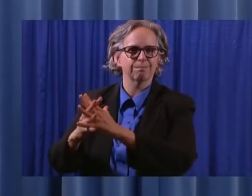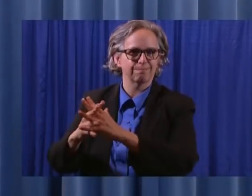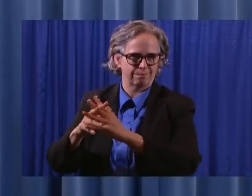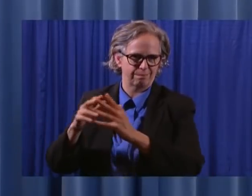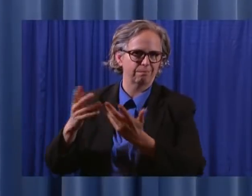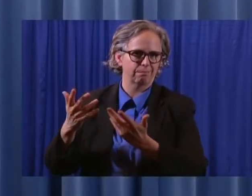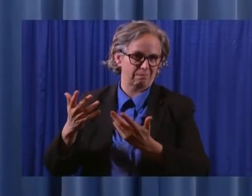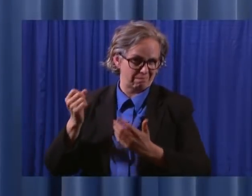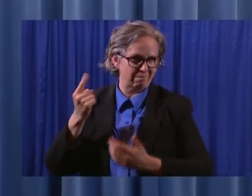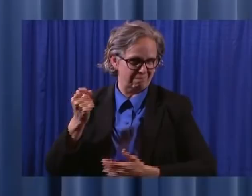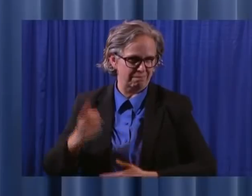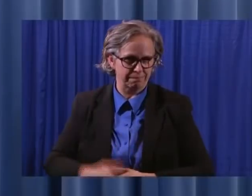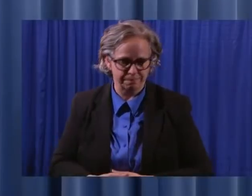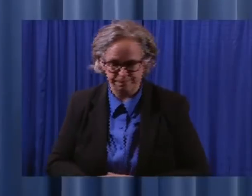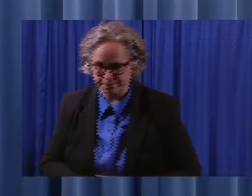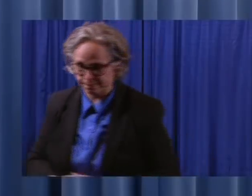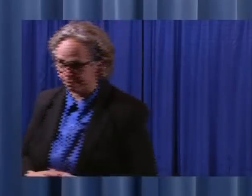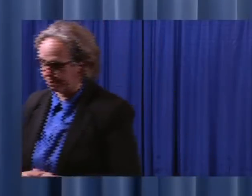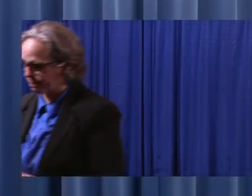Thank you.